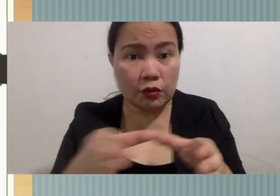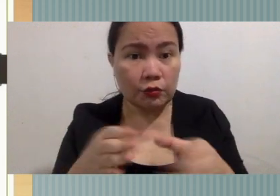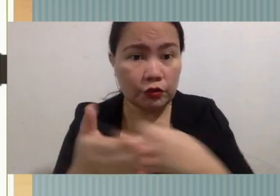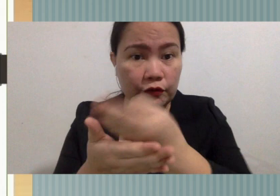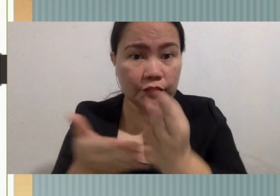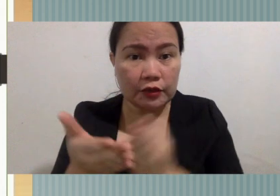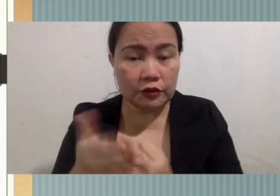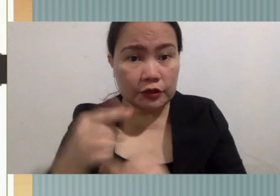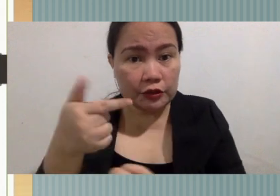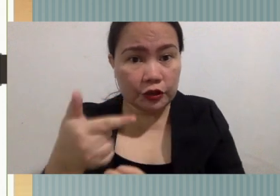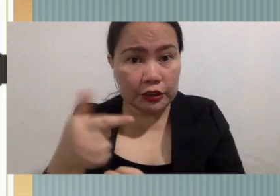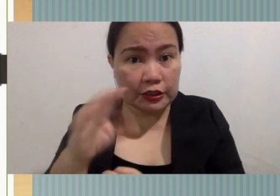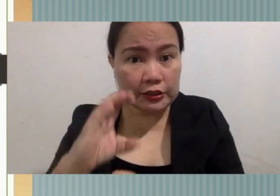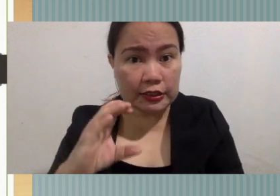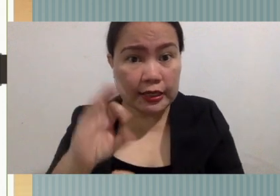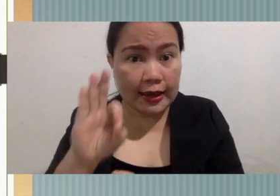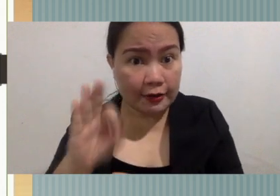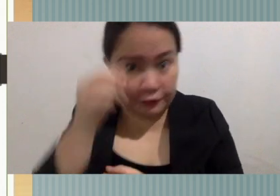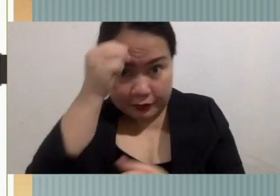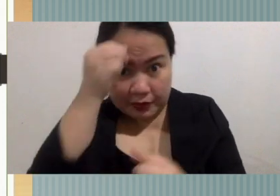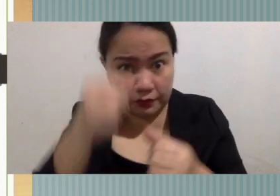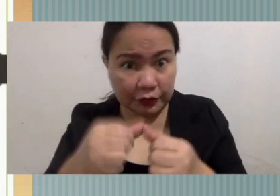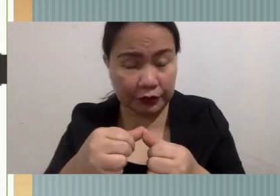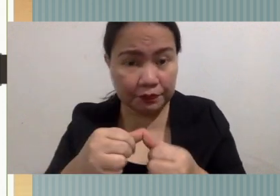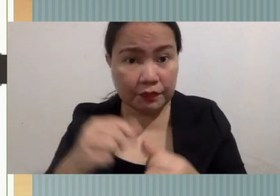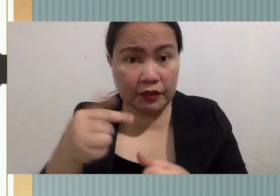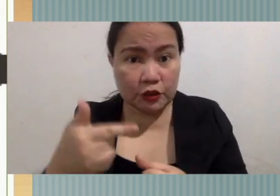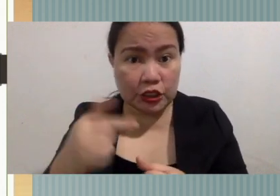squared at ni 18x.